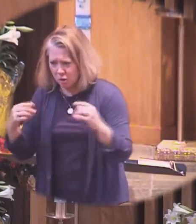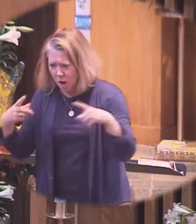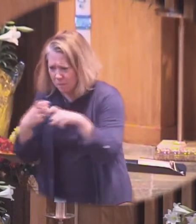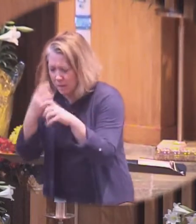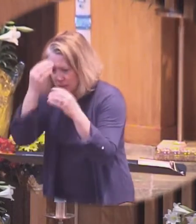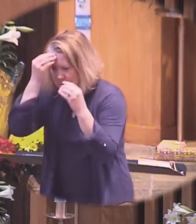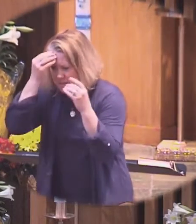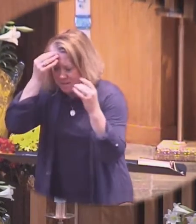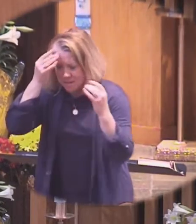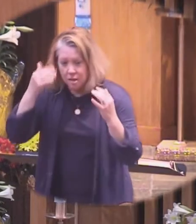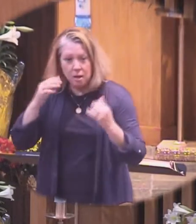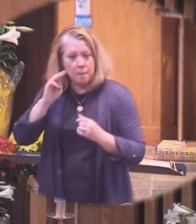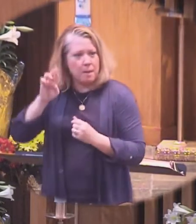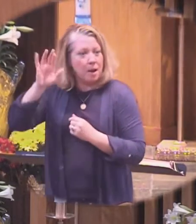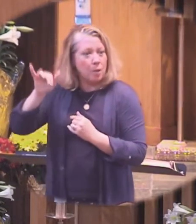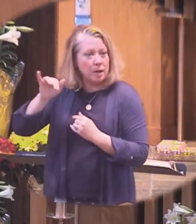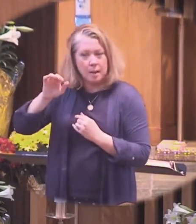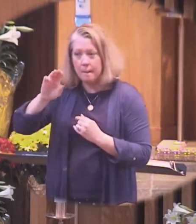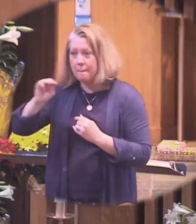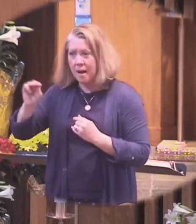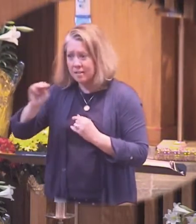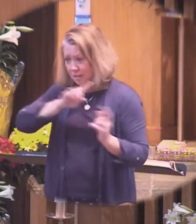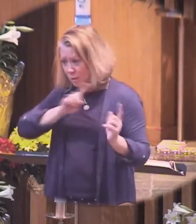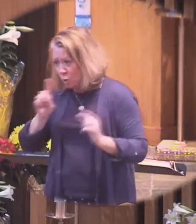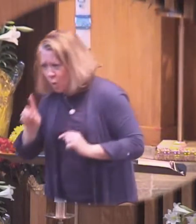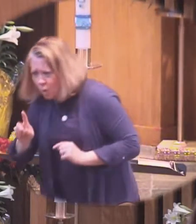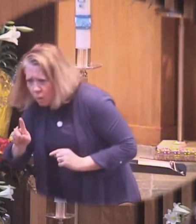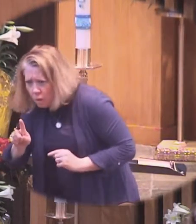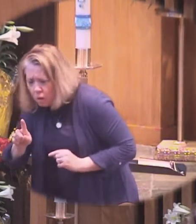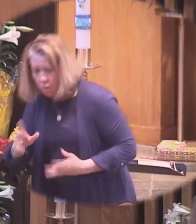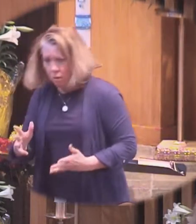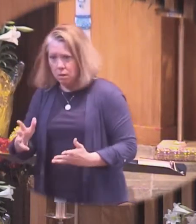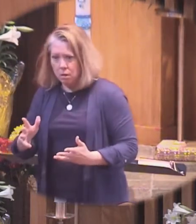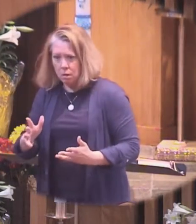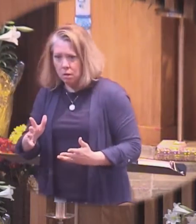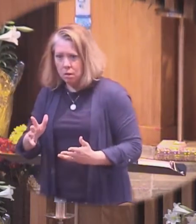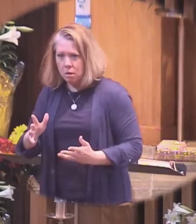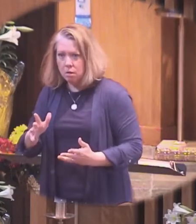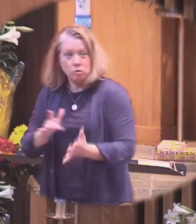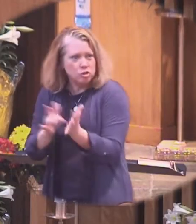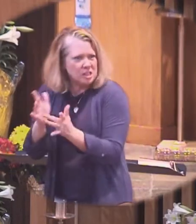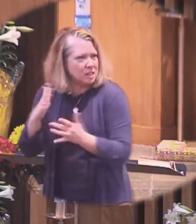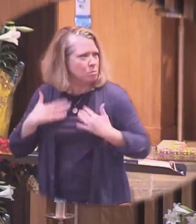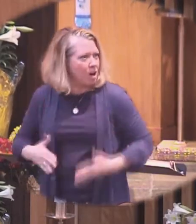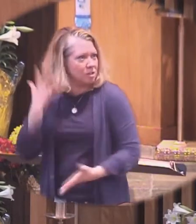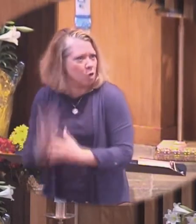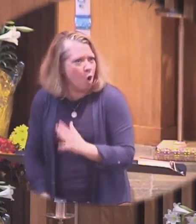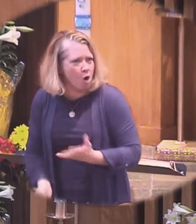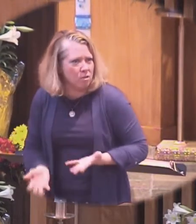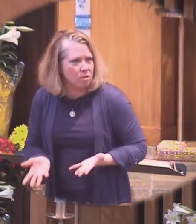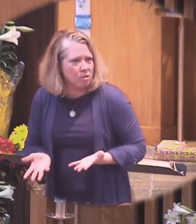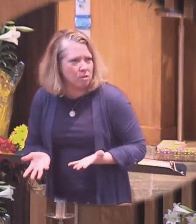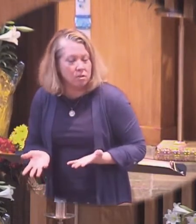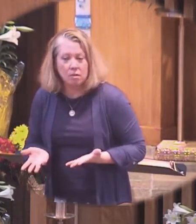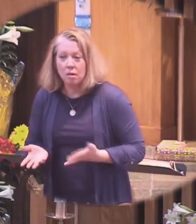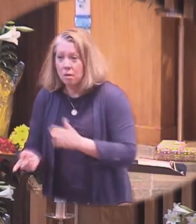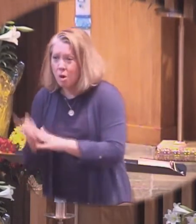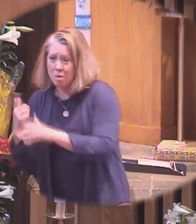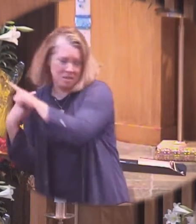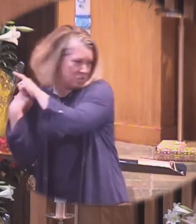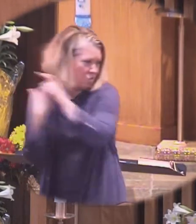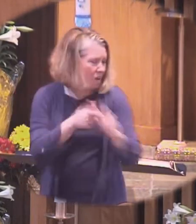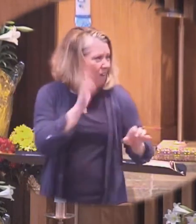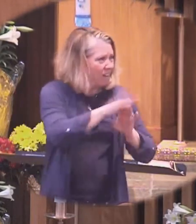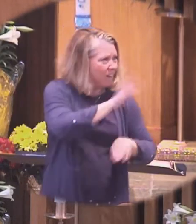Mary Magdalene goes to the tomb and discovers that the body is no longer there. But in this moment, we hear that she runs back and